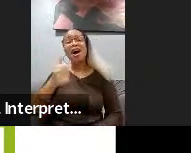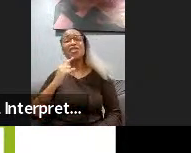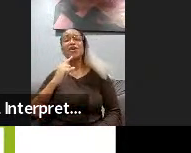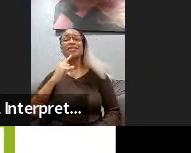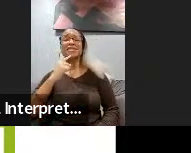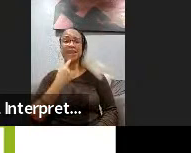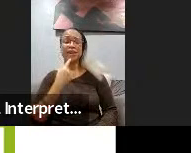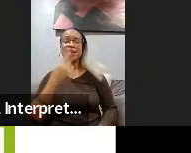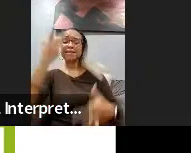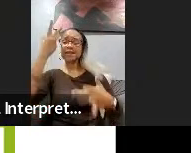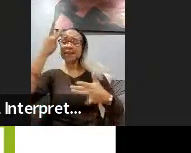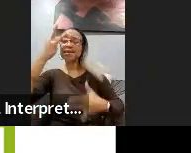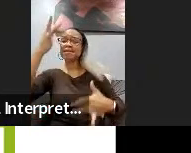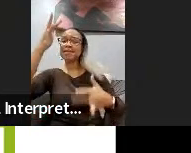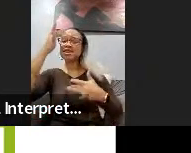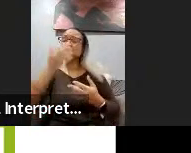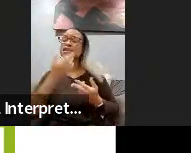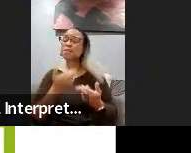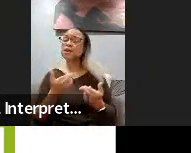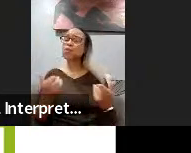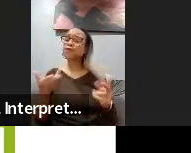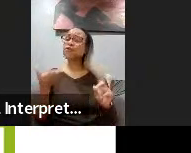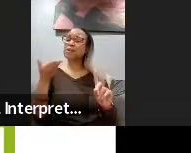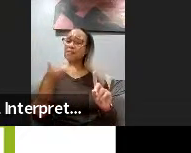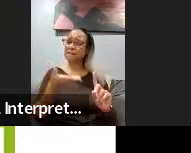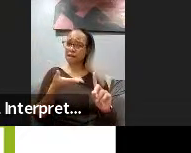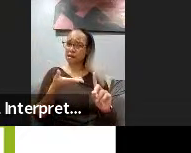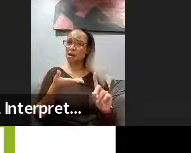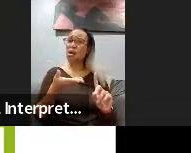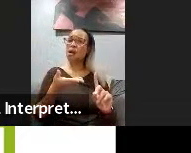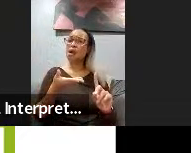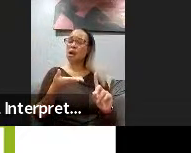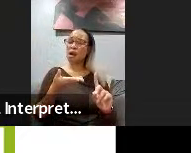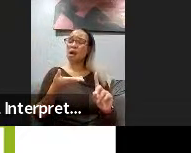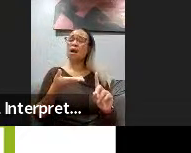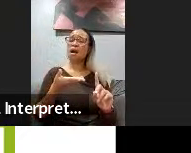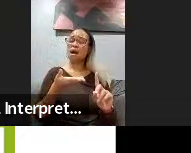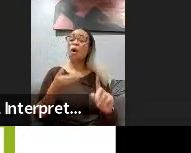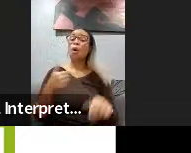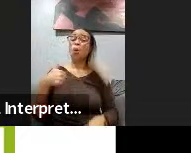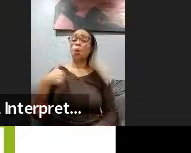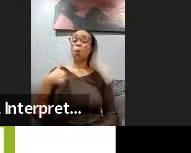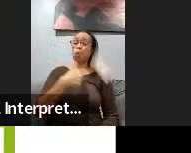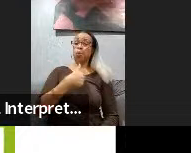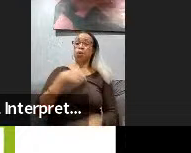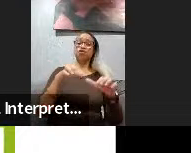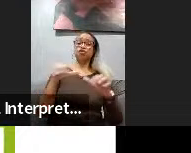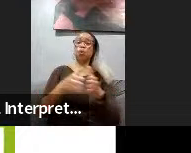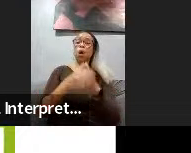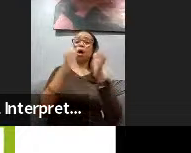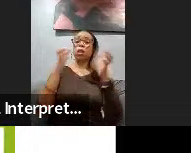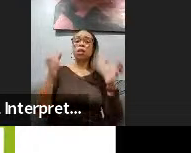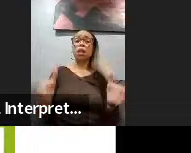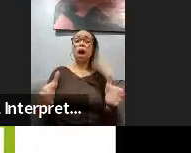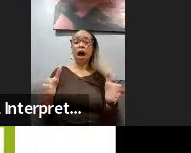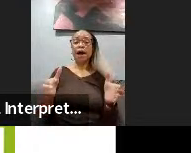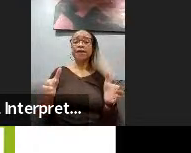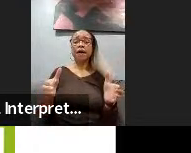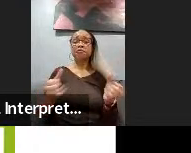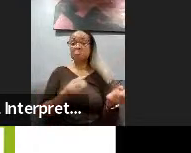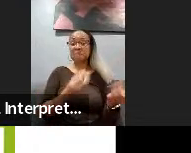should be referenced. With Umoja Health, we do a lot of